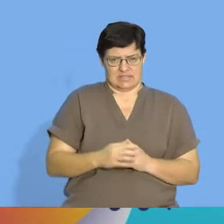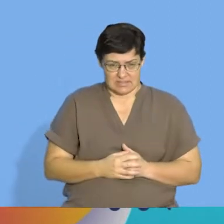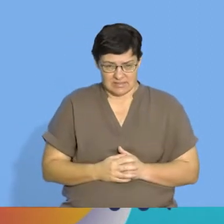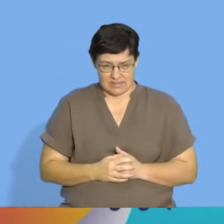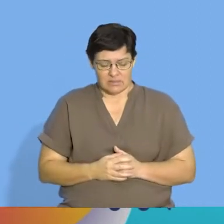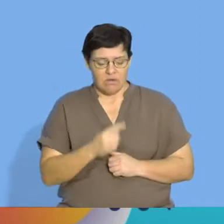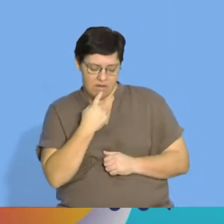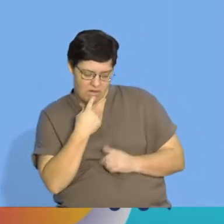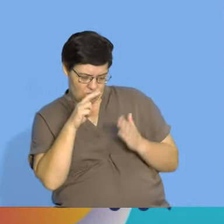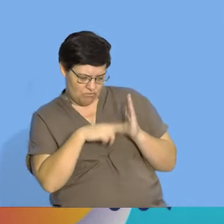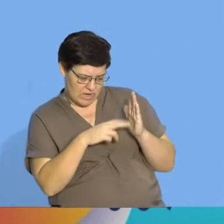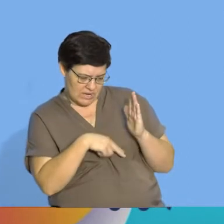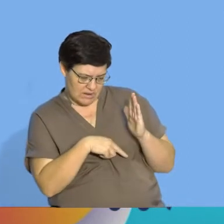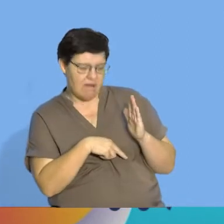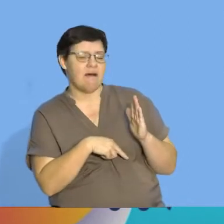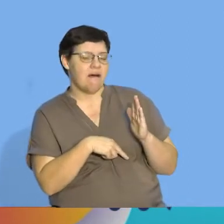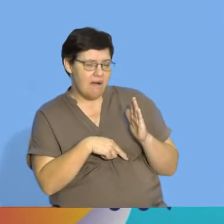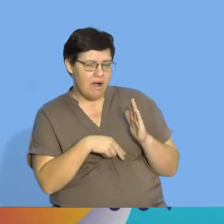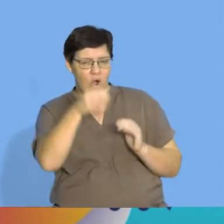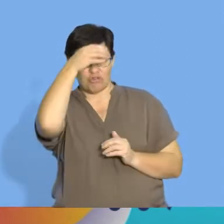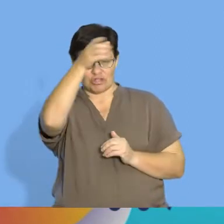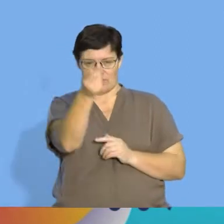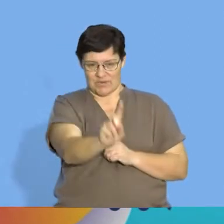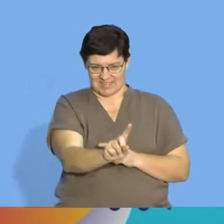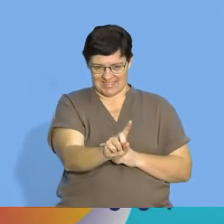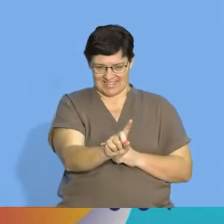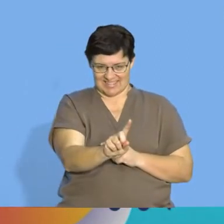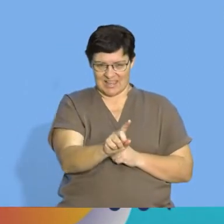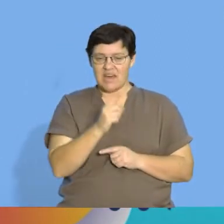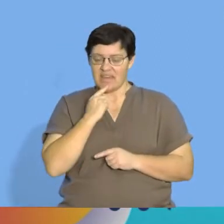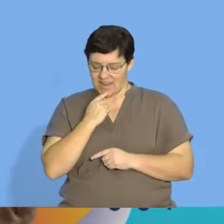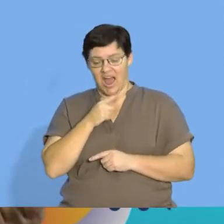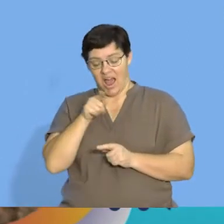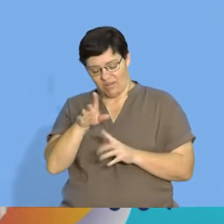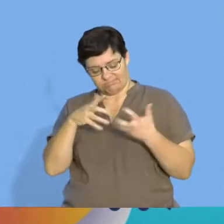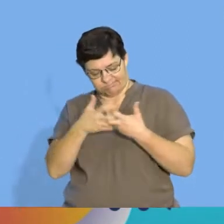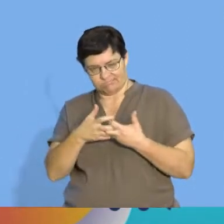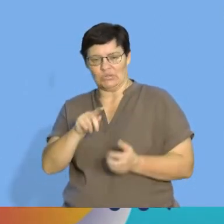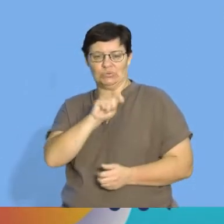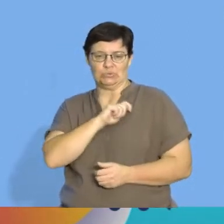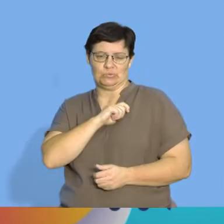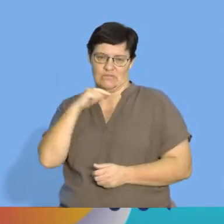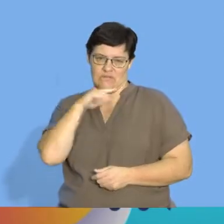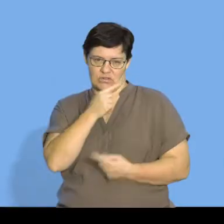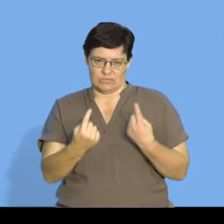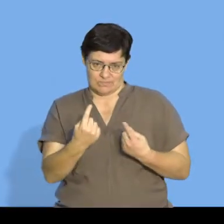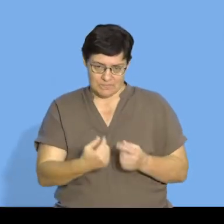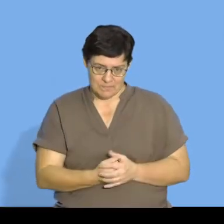So you must understand what the concept is and then obviously say whether it is true or false.